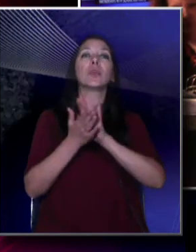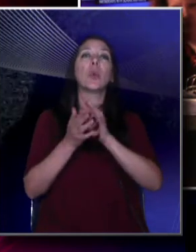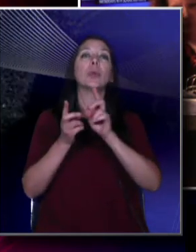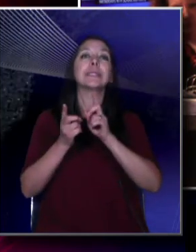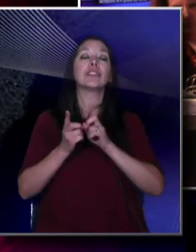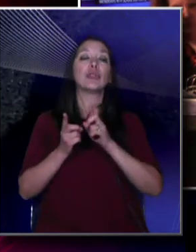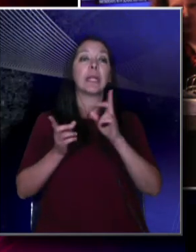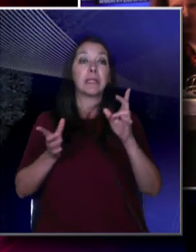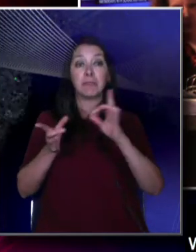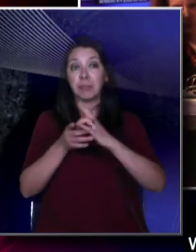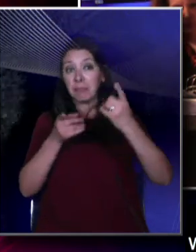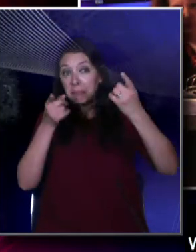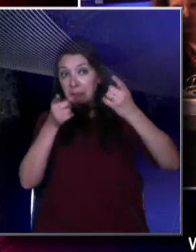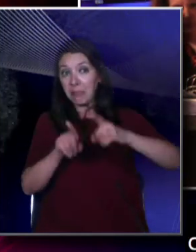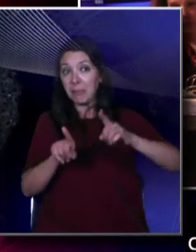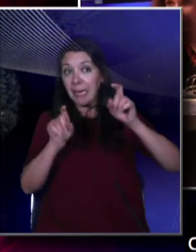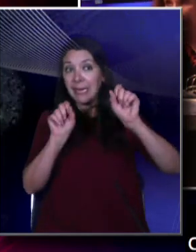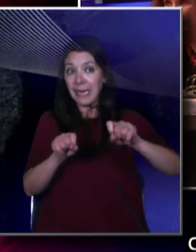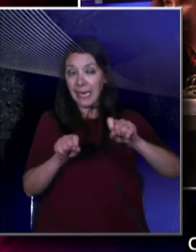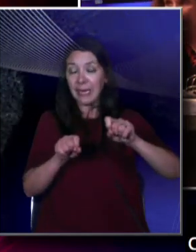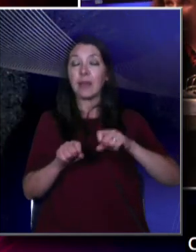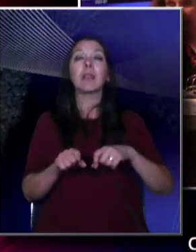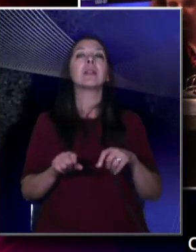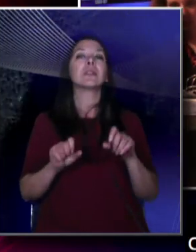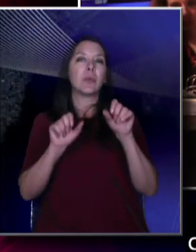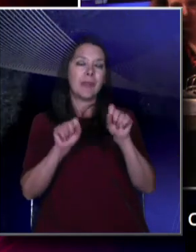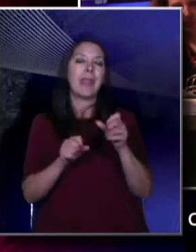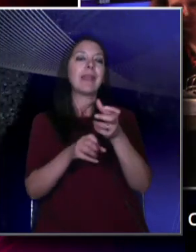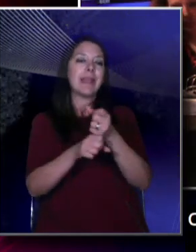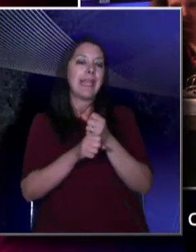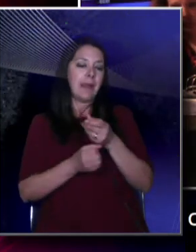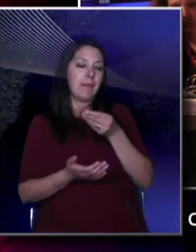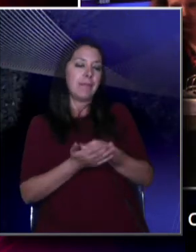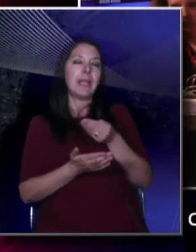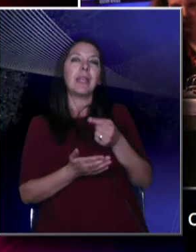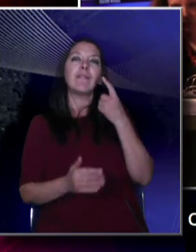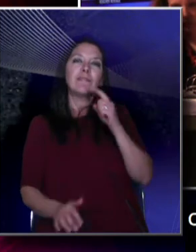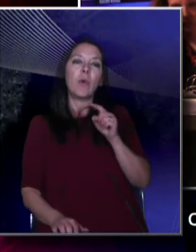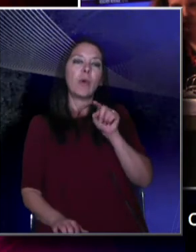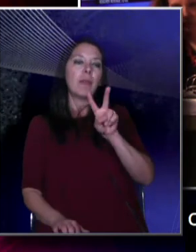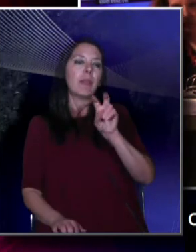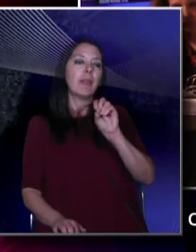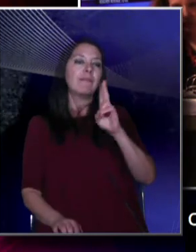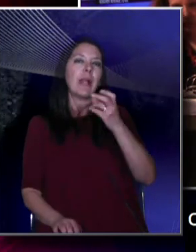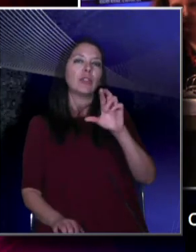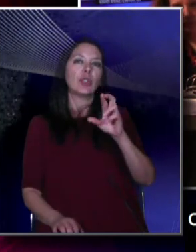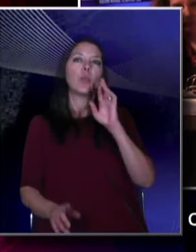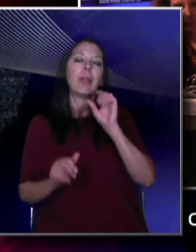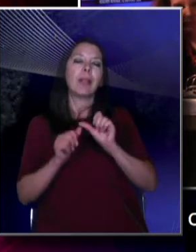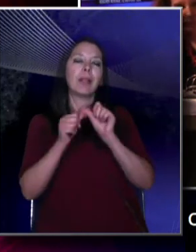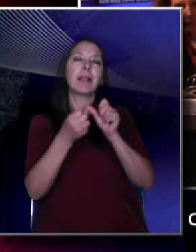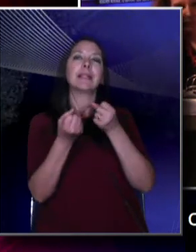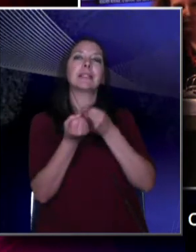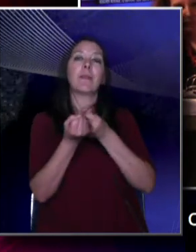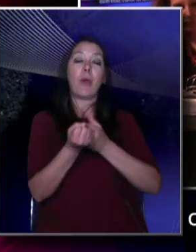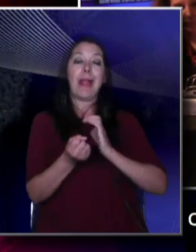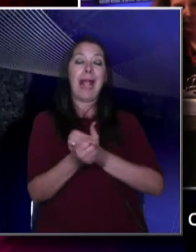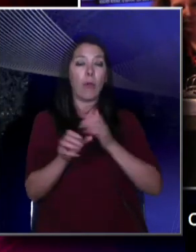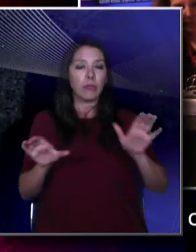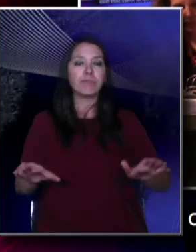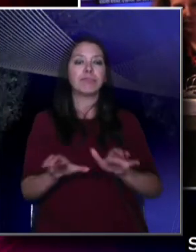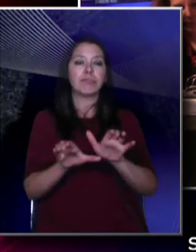we could get voucher revenue to support our work in supporting